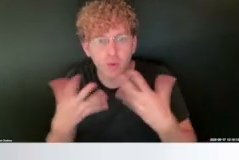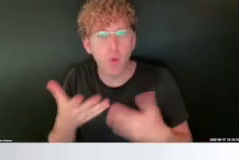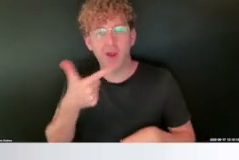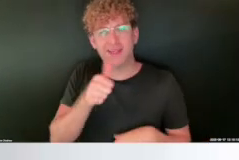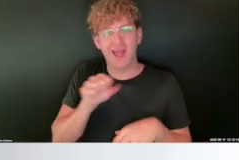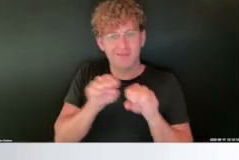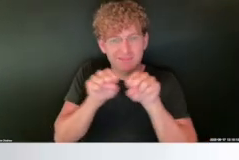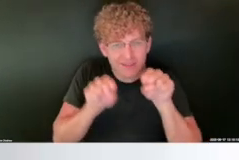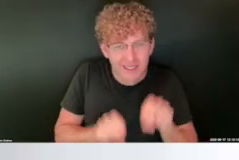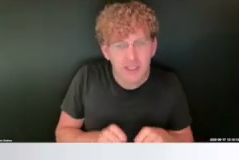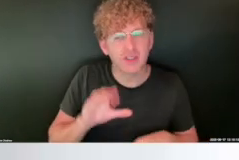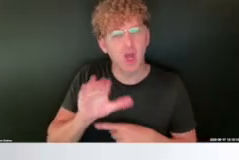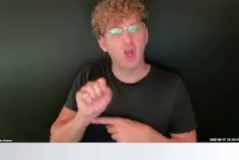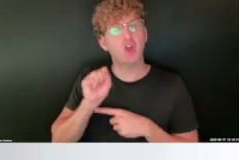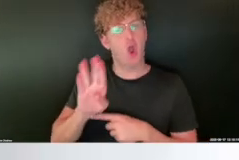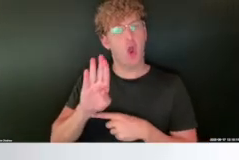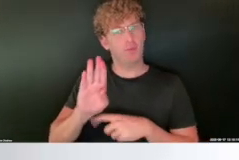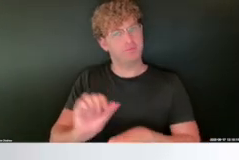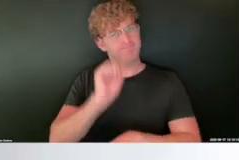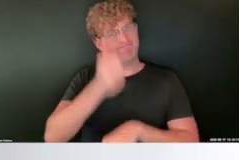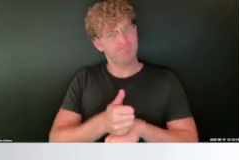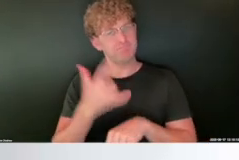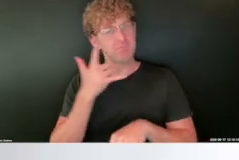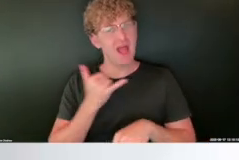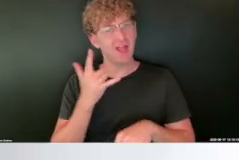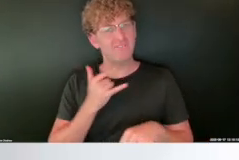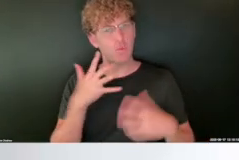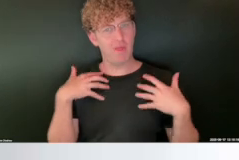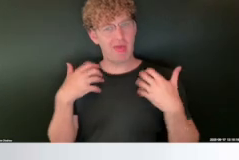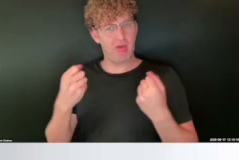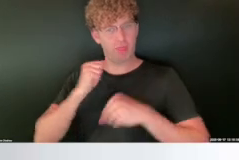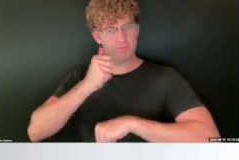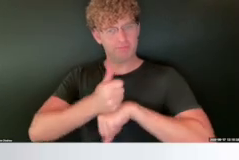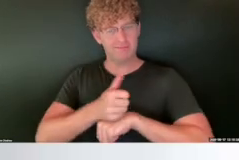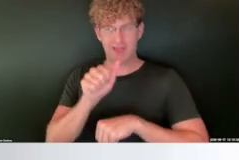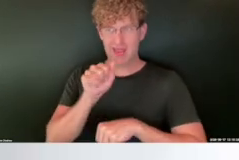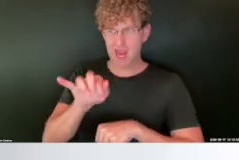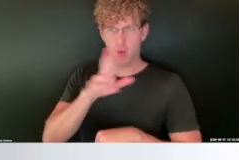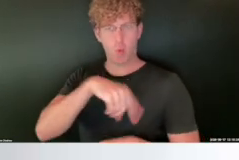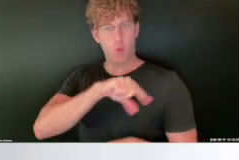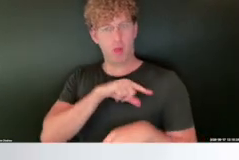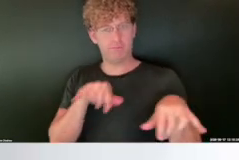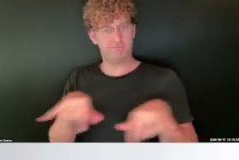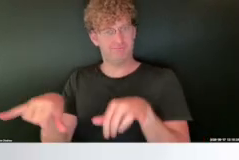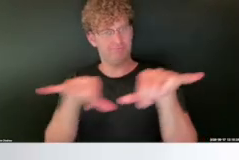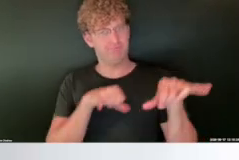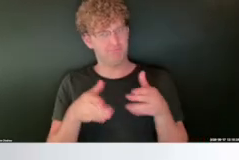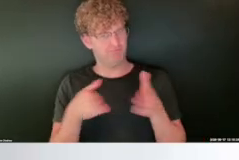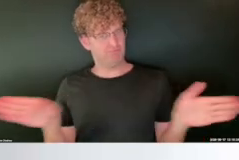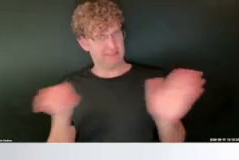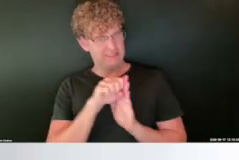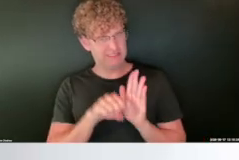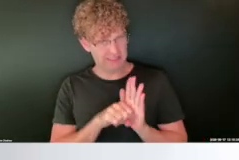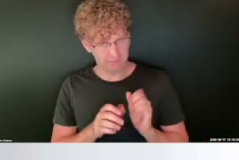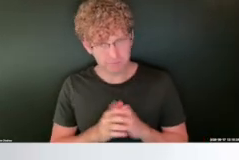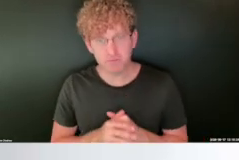own health-based air quality standards statewide for vehicles, fuels, consumer products, and sources